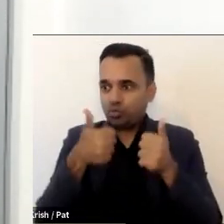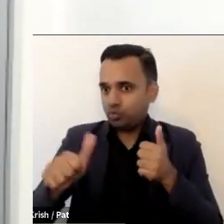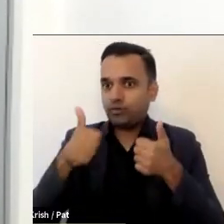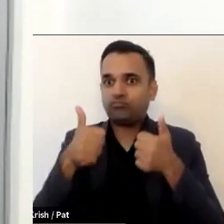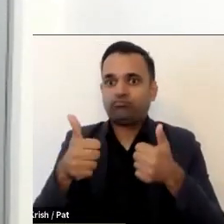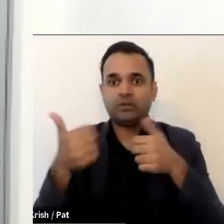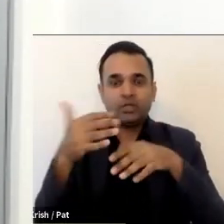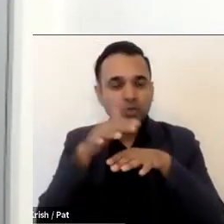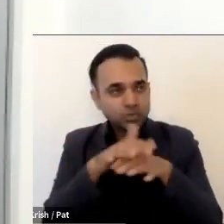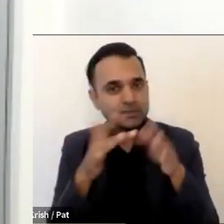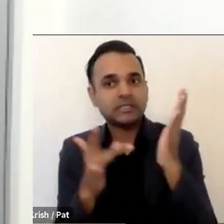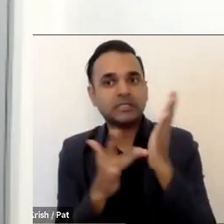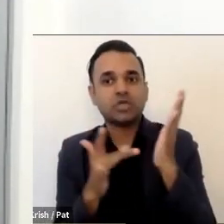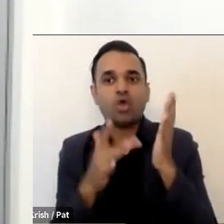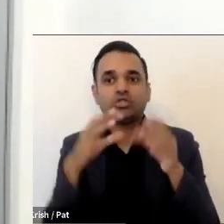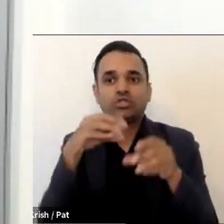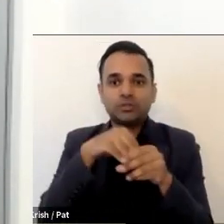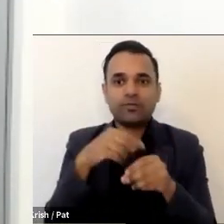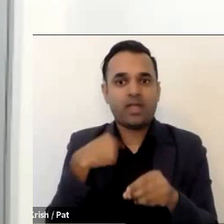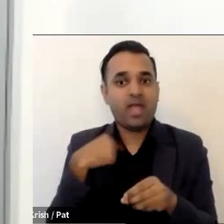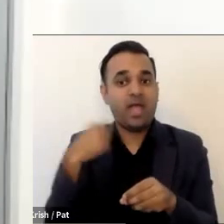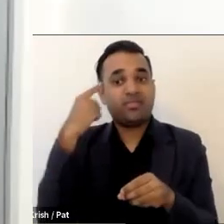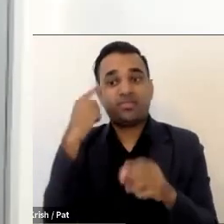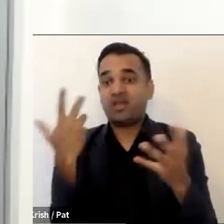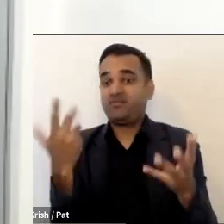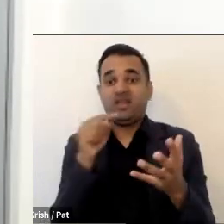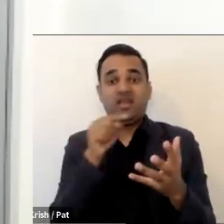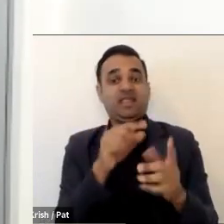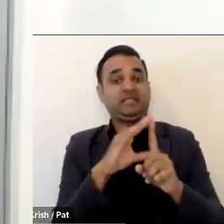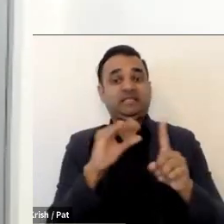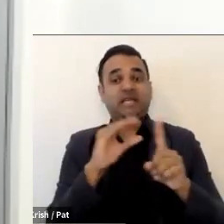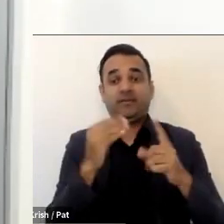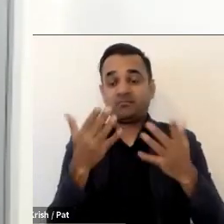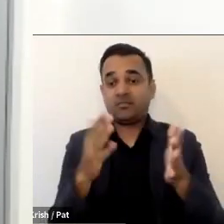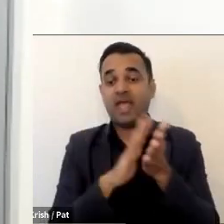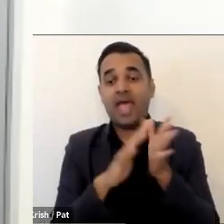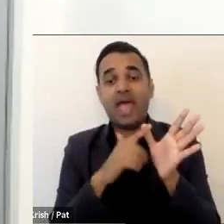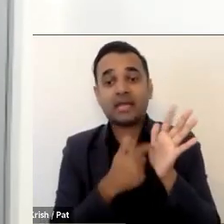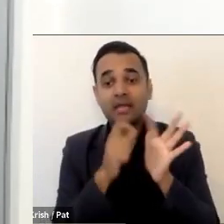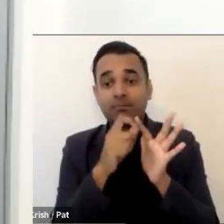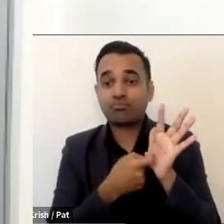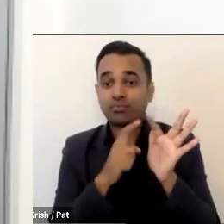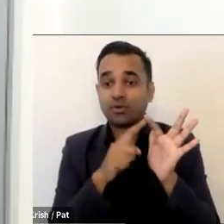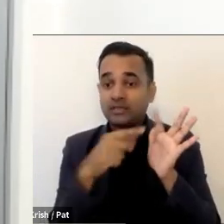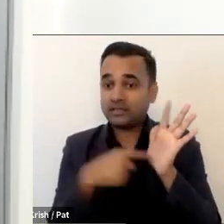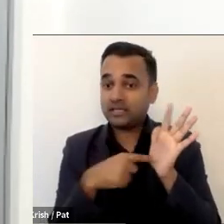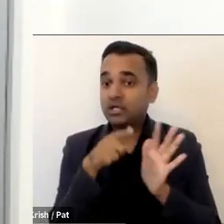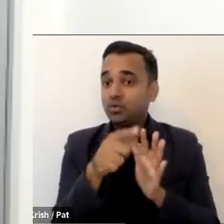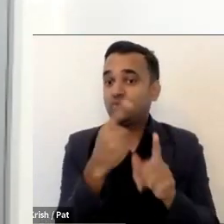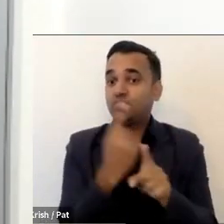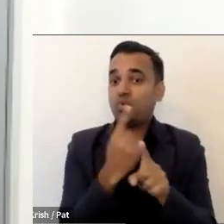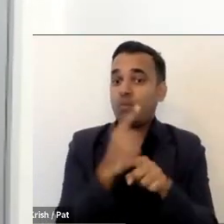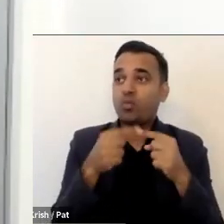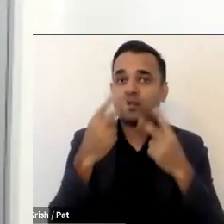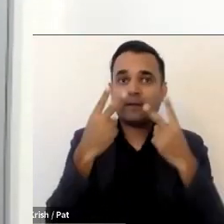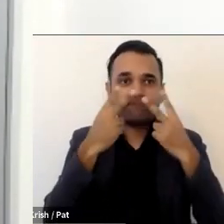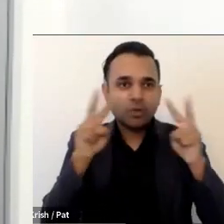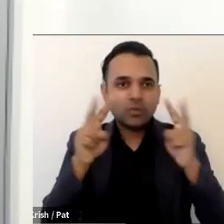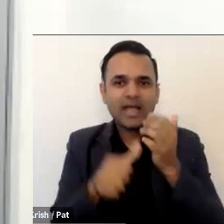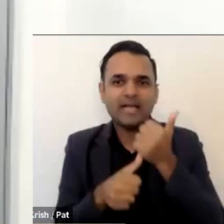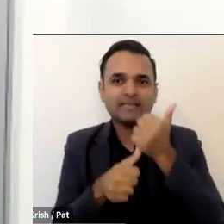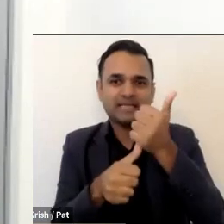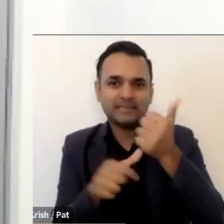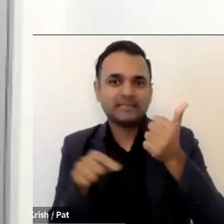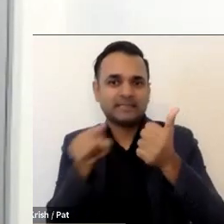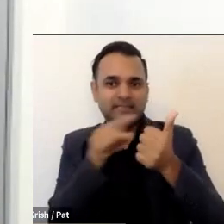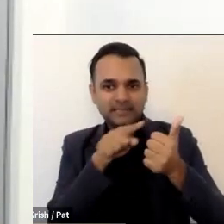sharing, Harpreet, about the virtual assistants and so forth in terms of the designers behind these technologies.